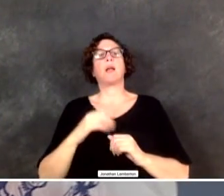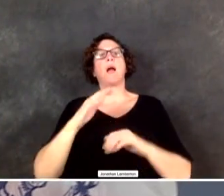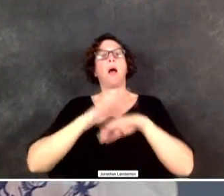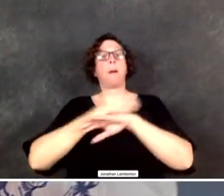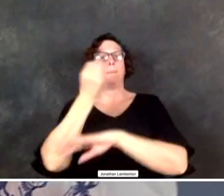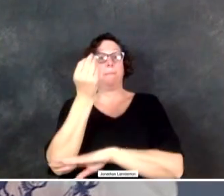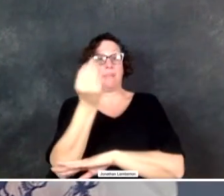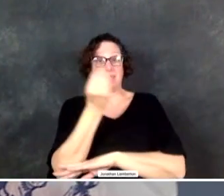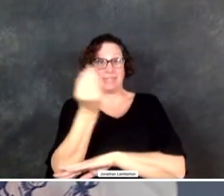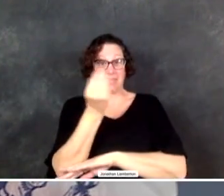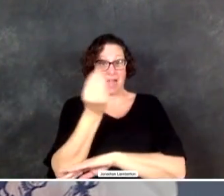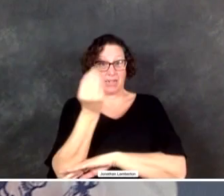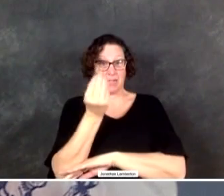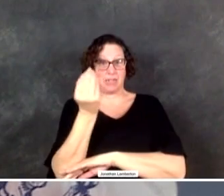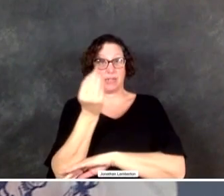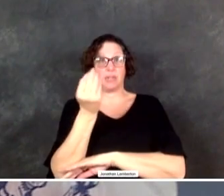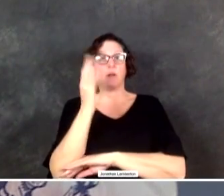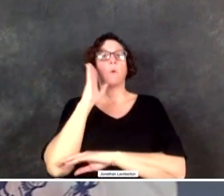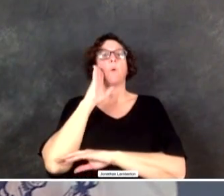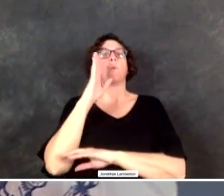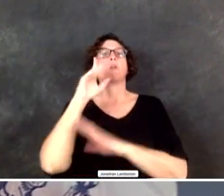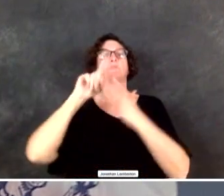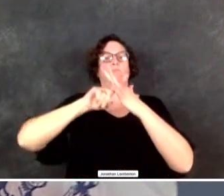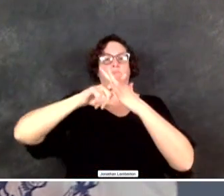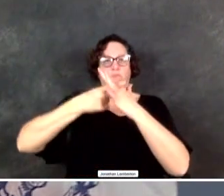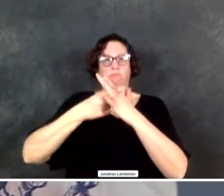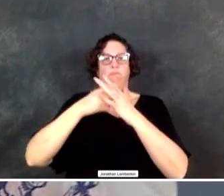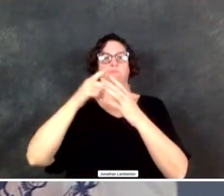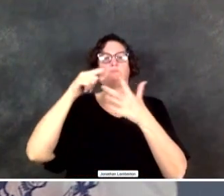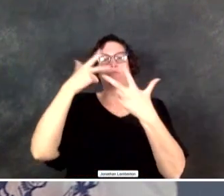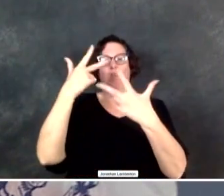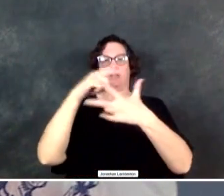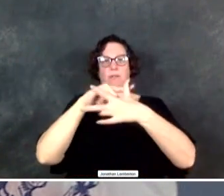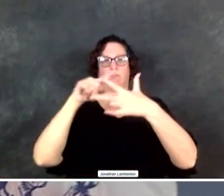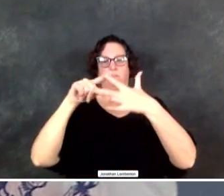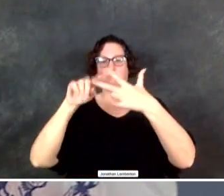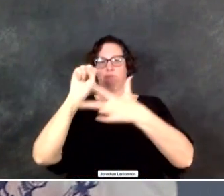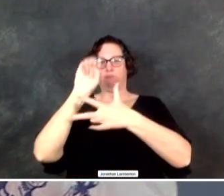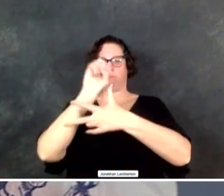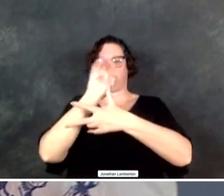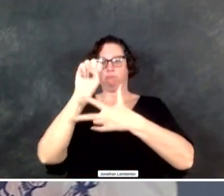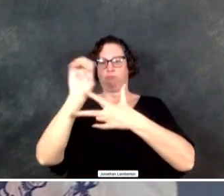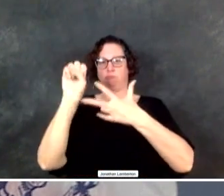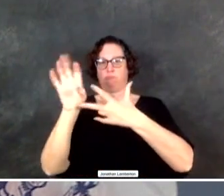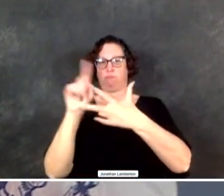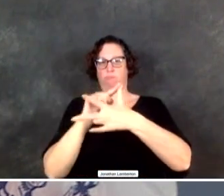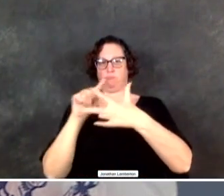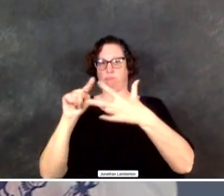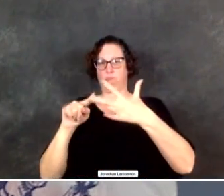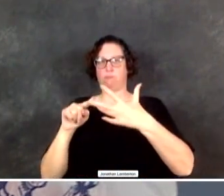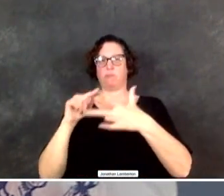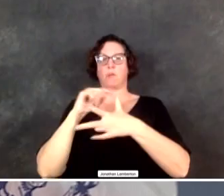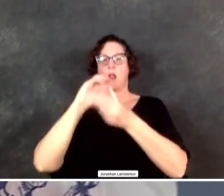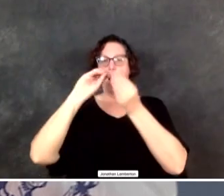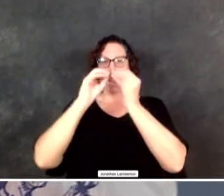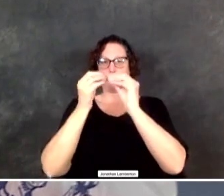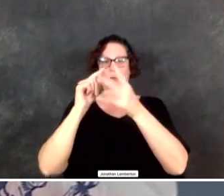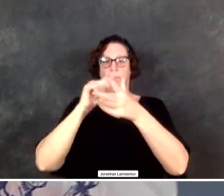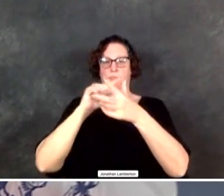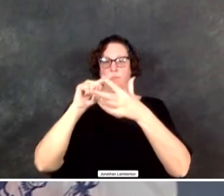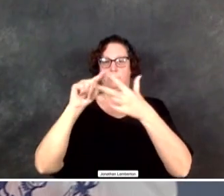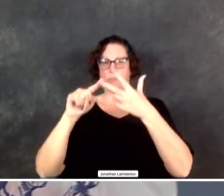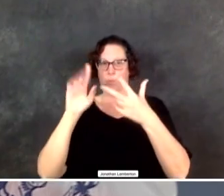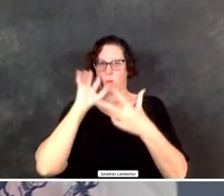is put out these three indicators that we think are the truest measure of how we proceed.